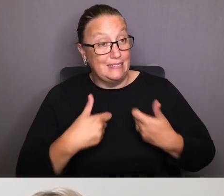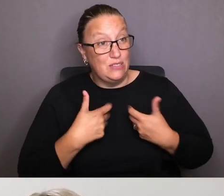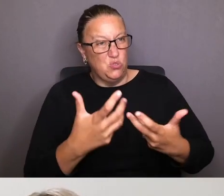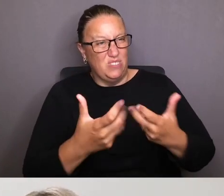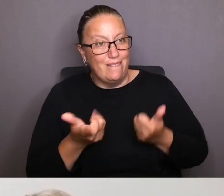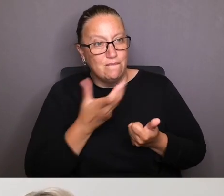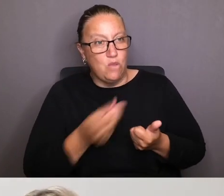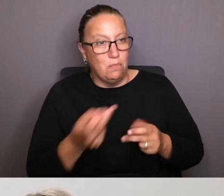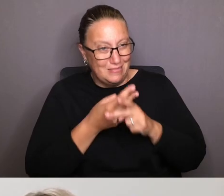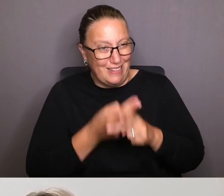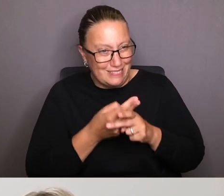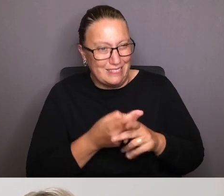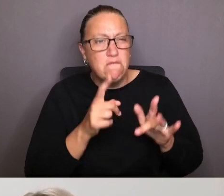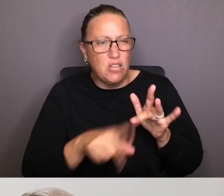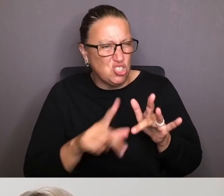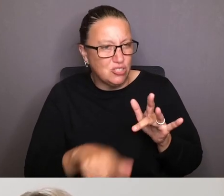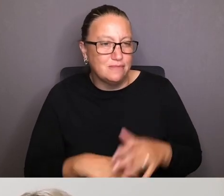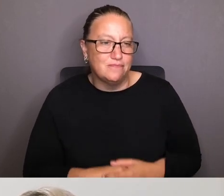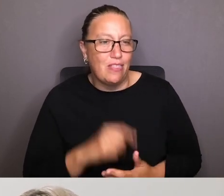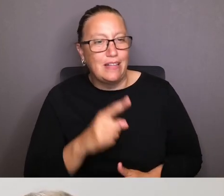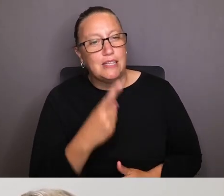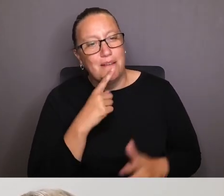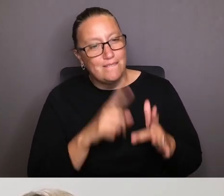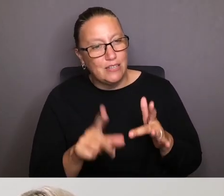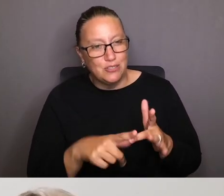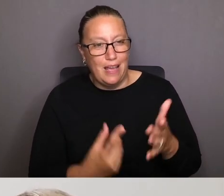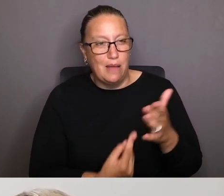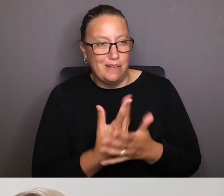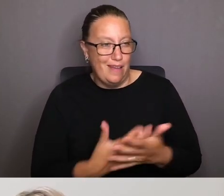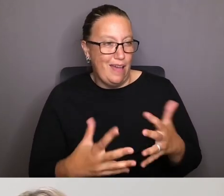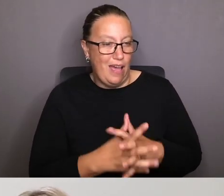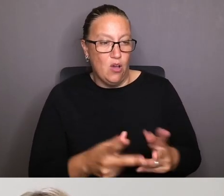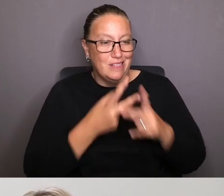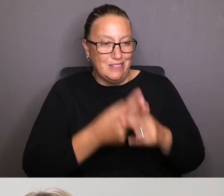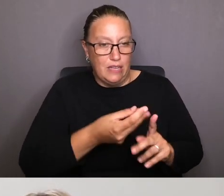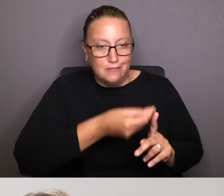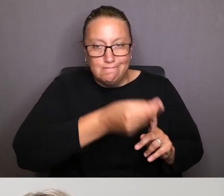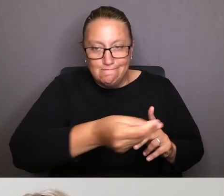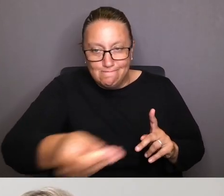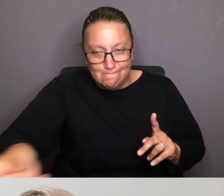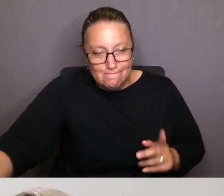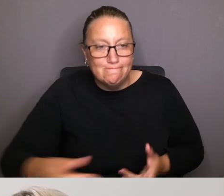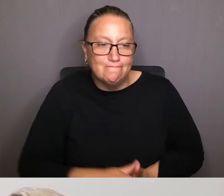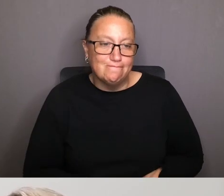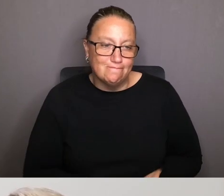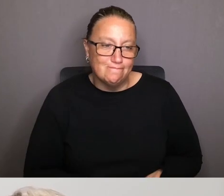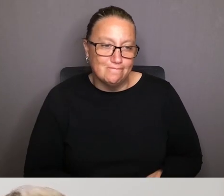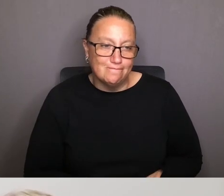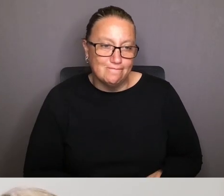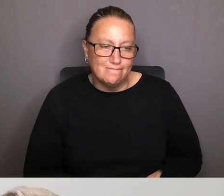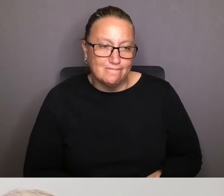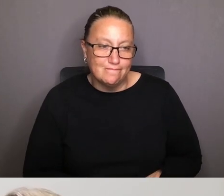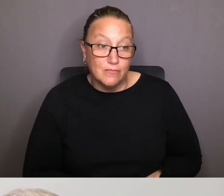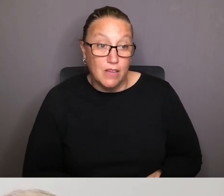asking about STIs. So STIs it stands for a sexually transmitted infection. And so those are types of infections that